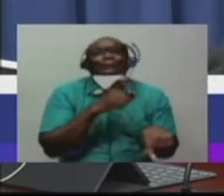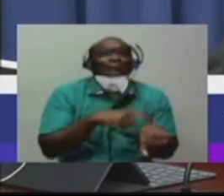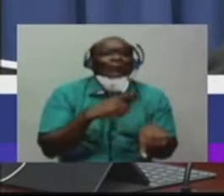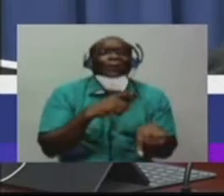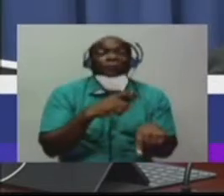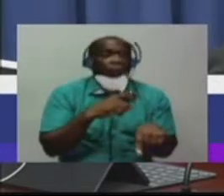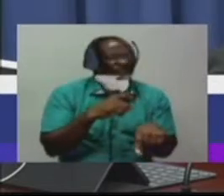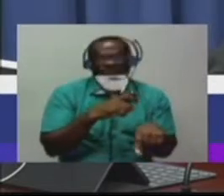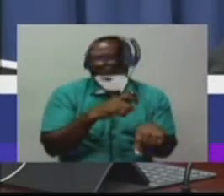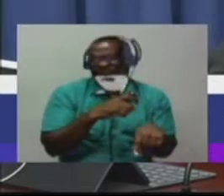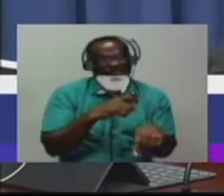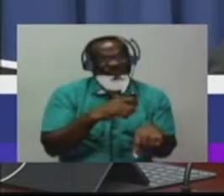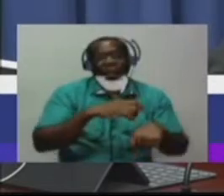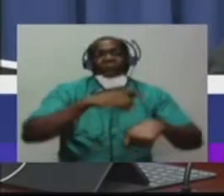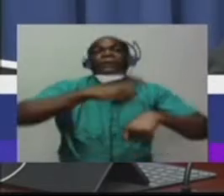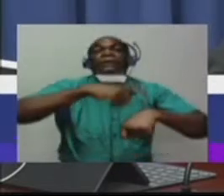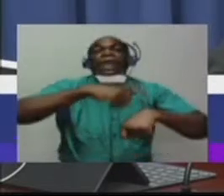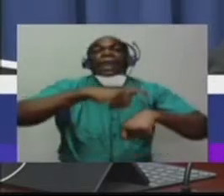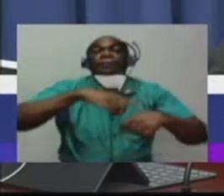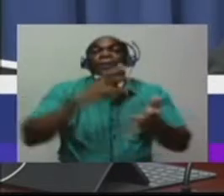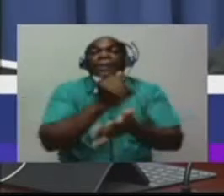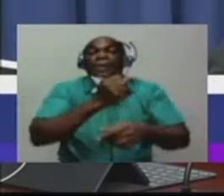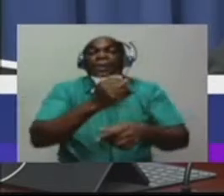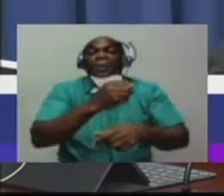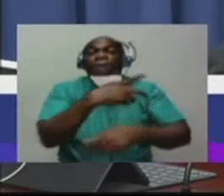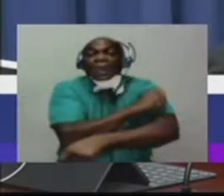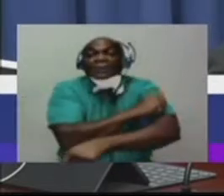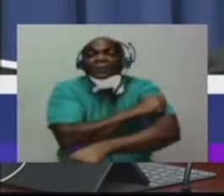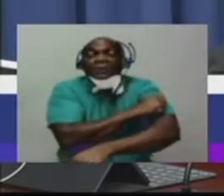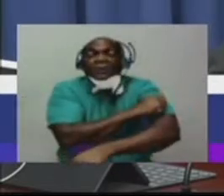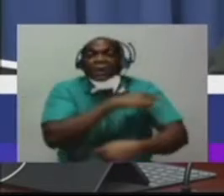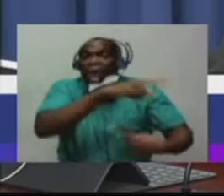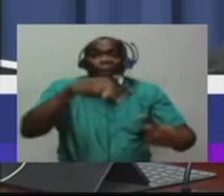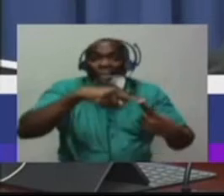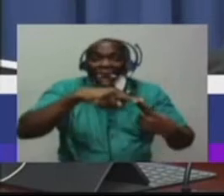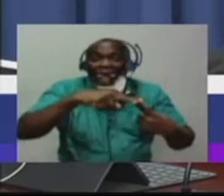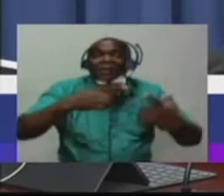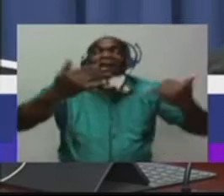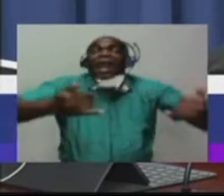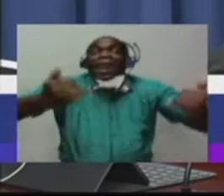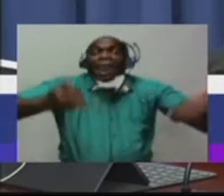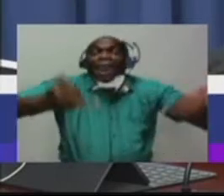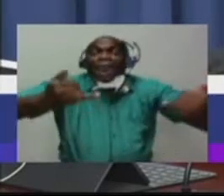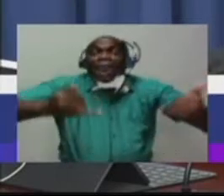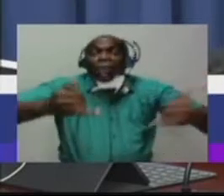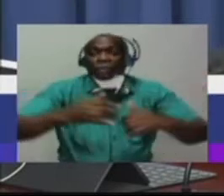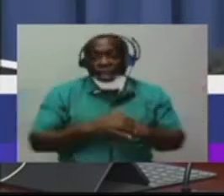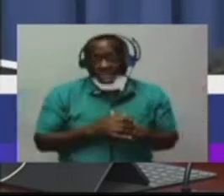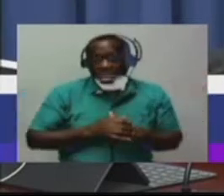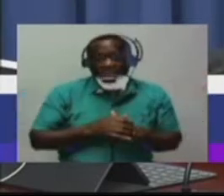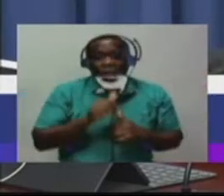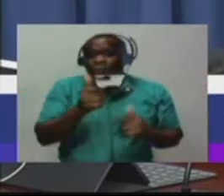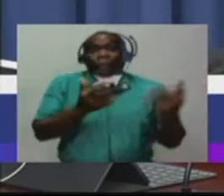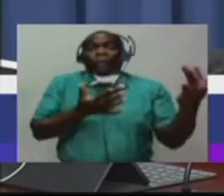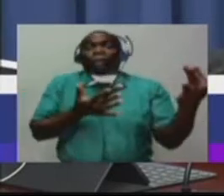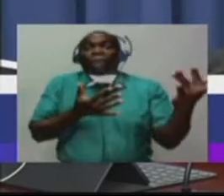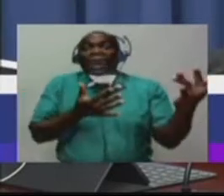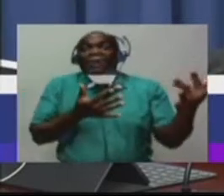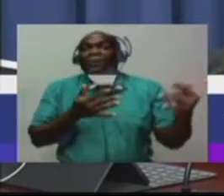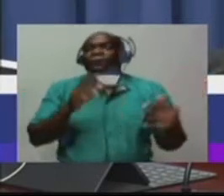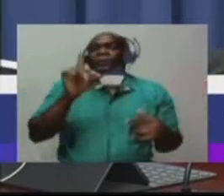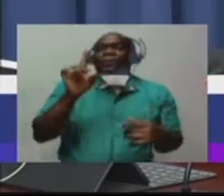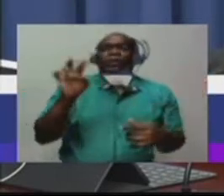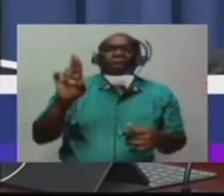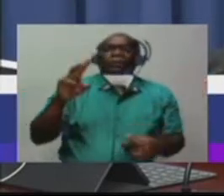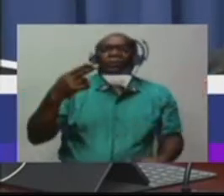vaccinated is not 2 weeks from now, when Dr. Hines comes back and said the Delta variant is in the country and people start to